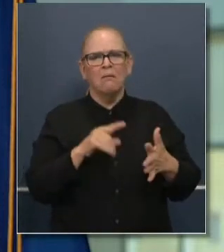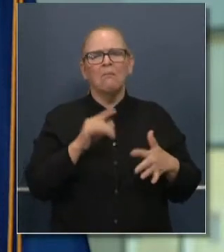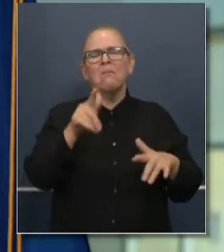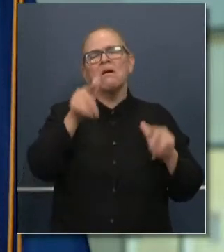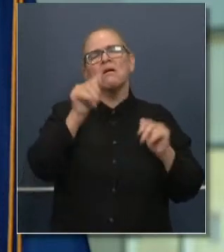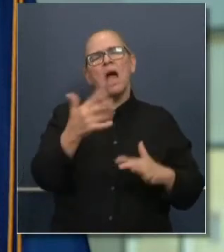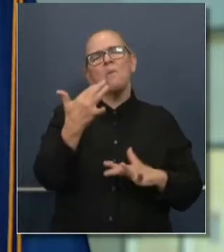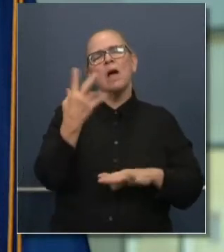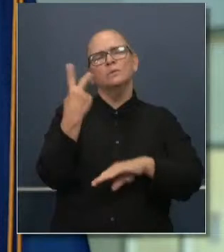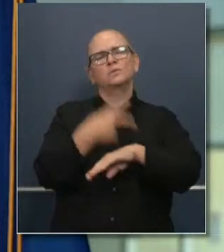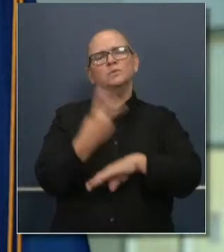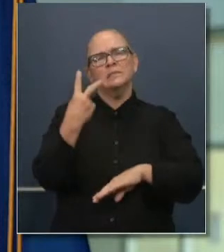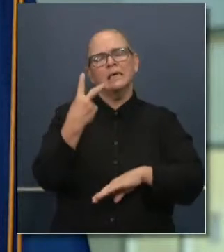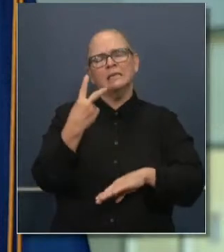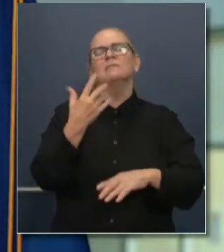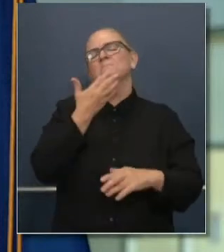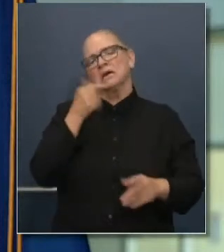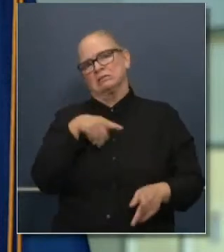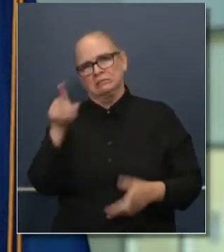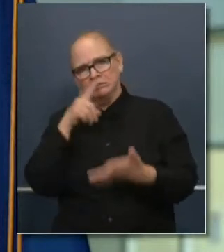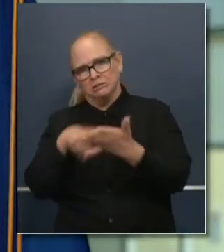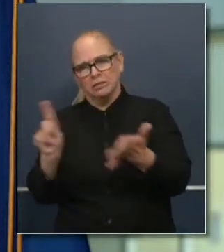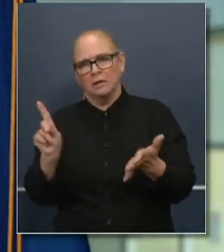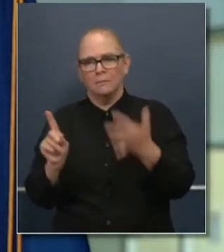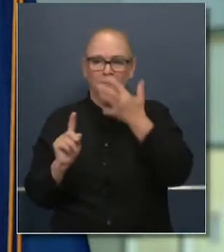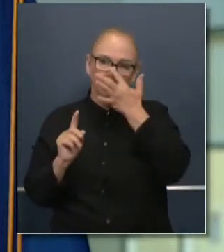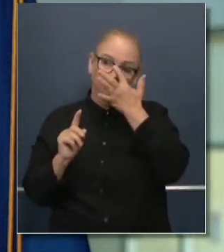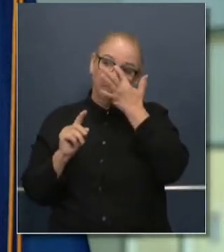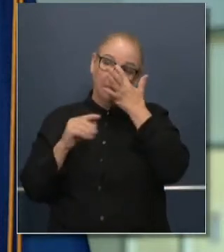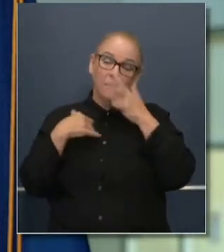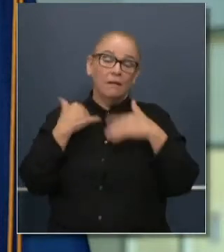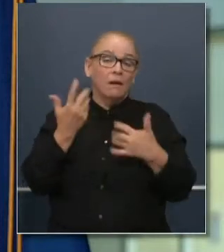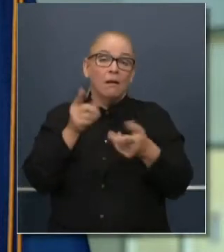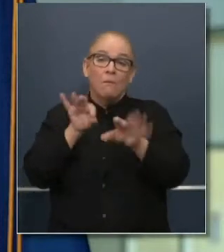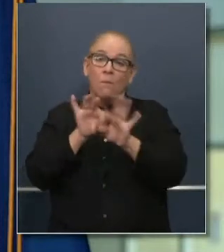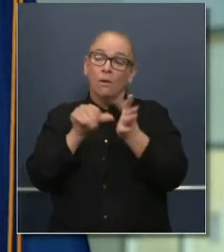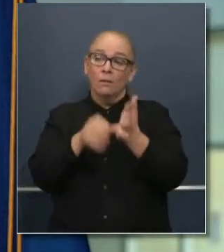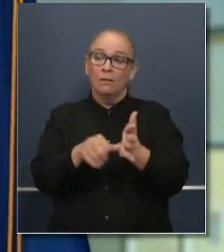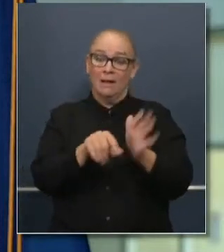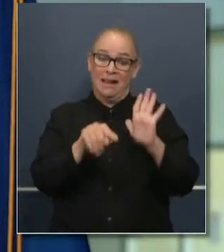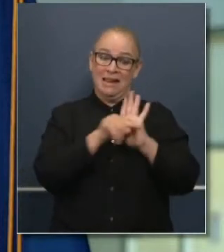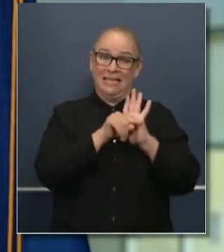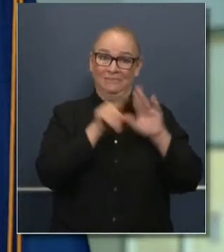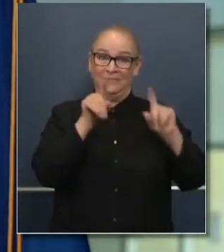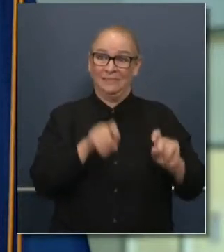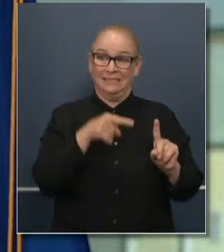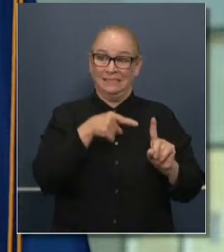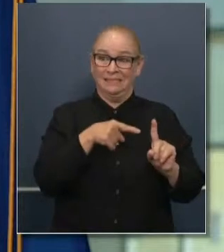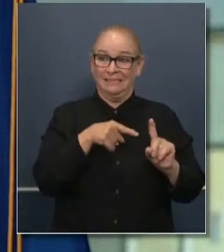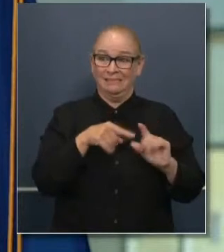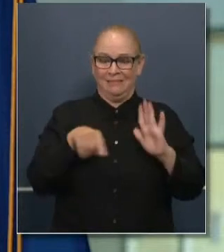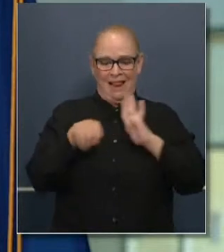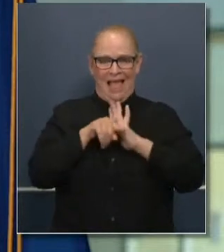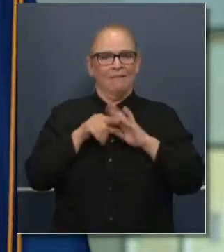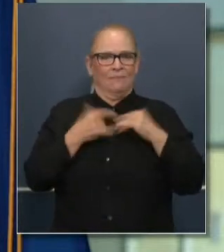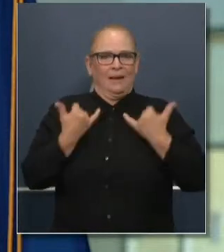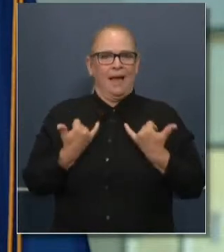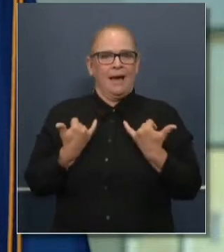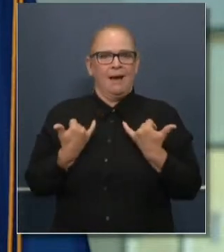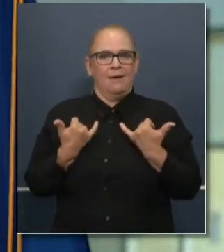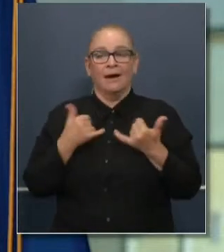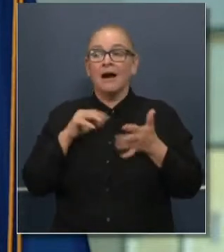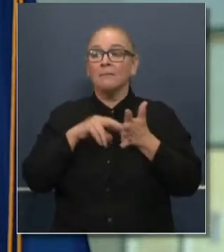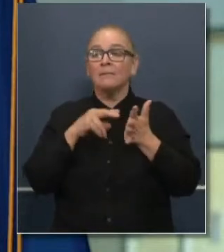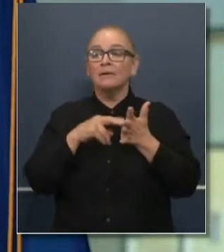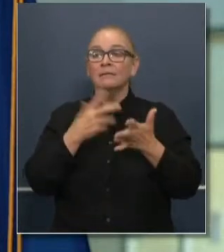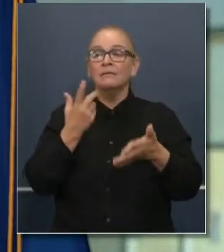always say is a negative test today tells you that you are negative at this moment. It doesn't mean that you aren't